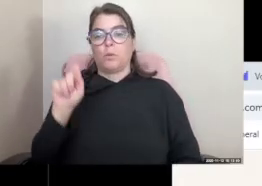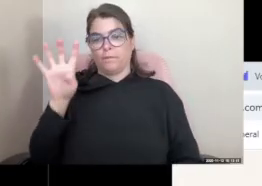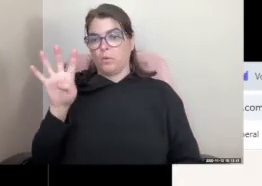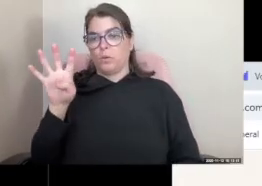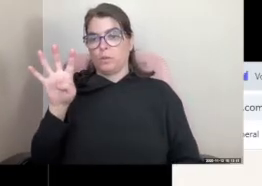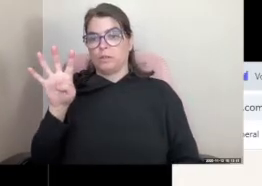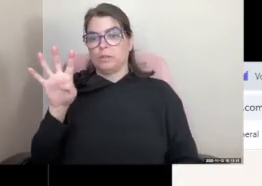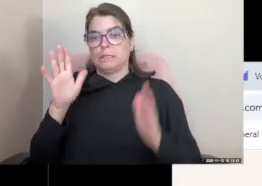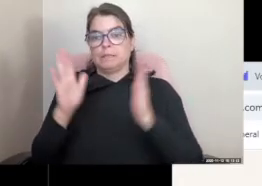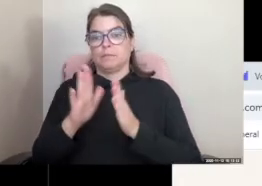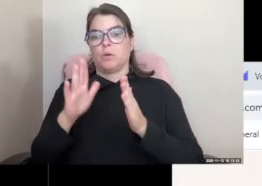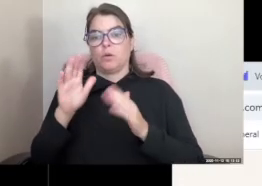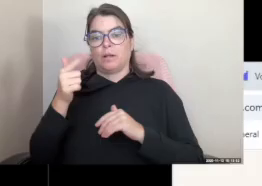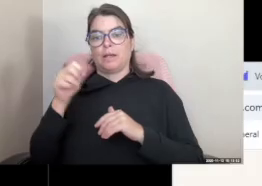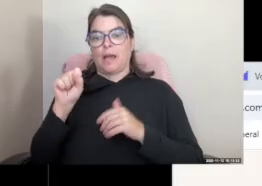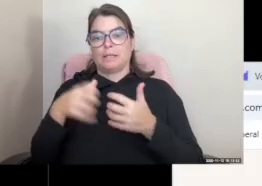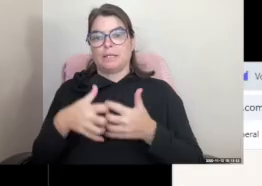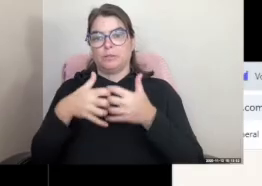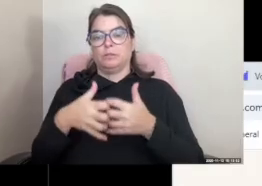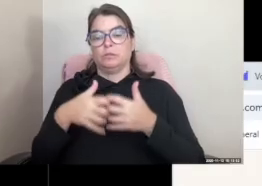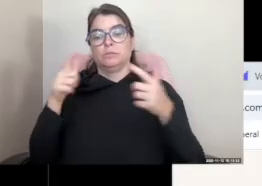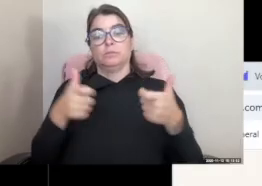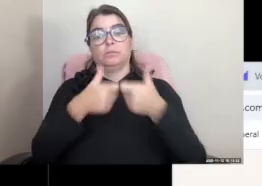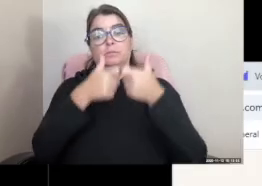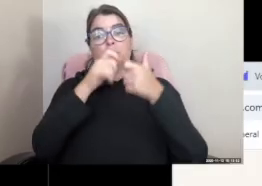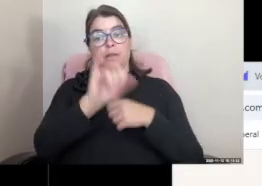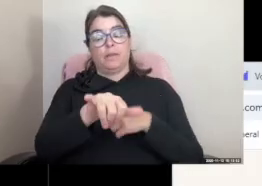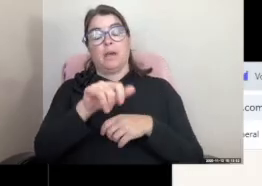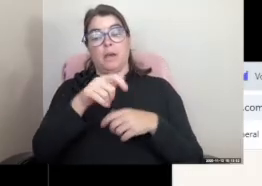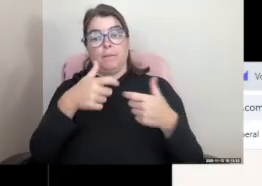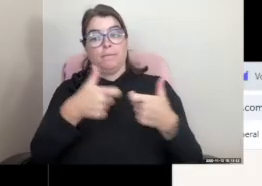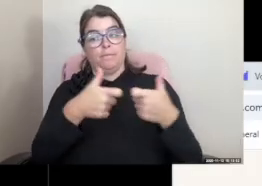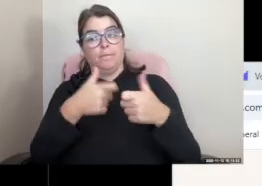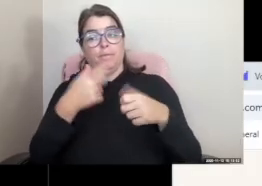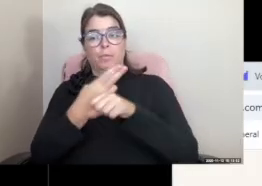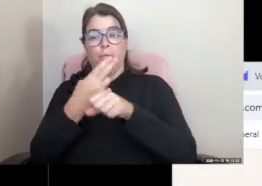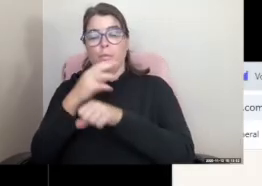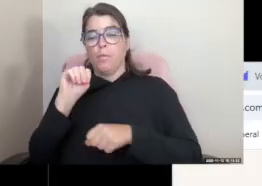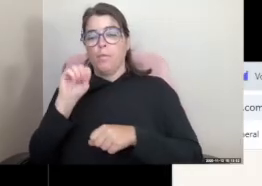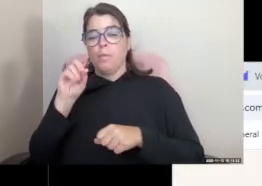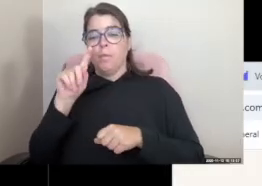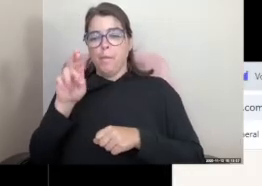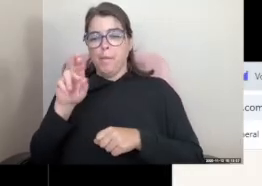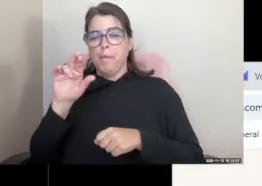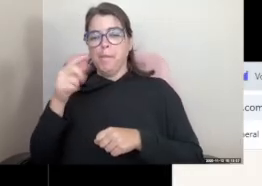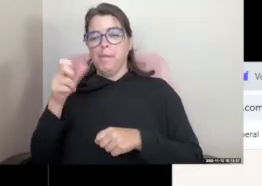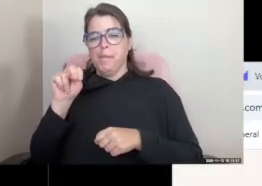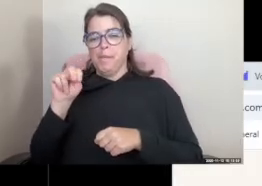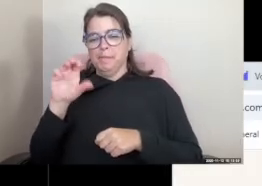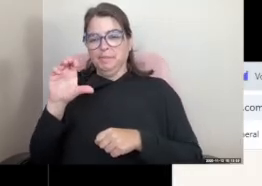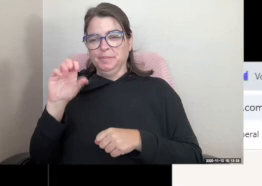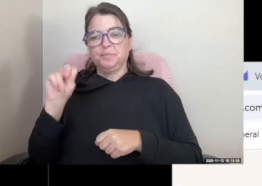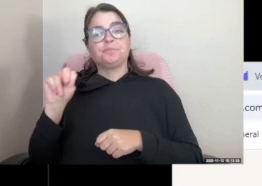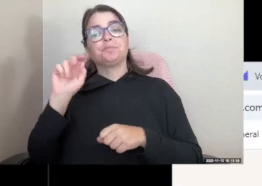we're talking is we've got a battery electric vehicle, and then we're charging that battery electric vehicle with electric